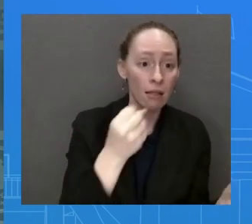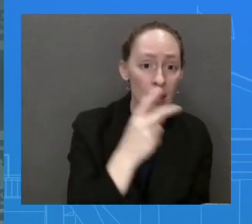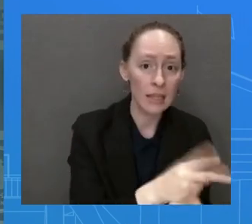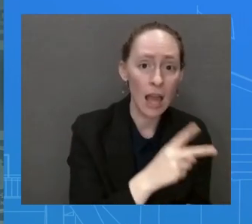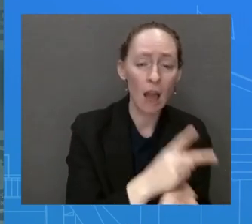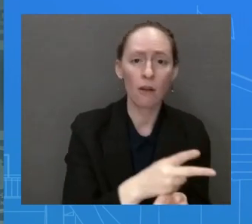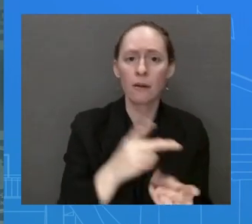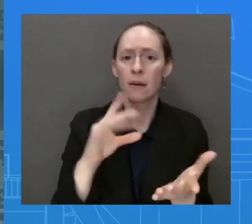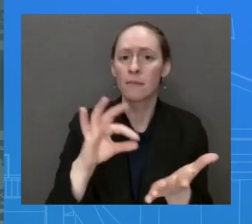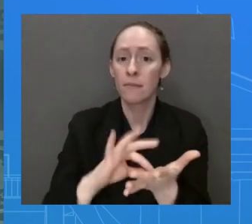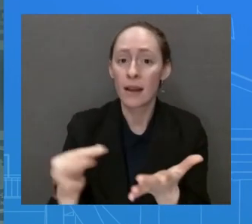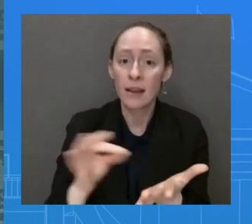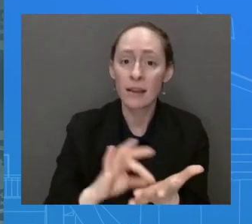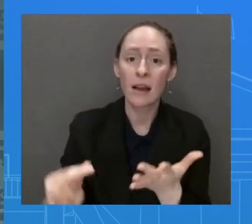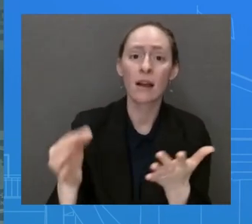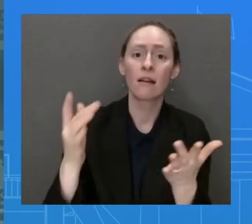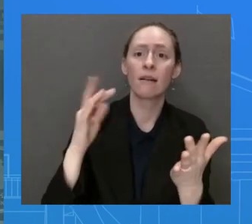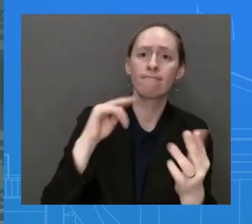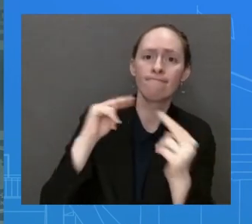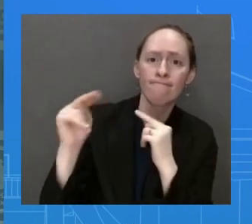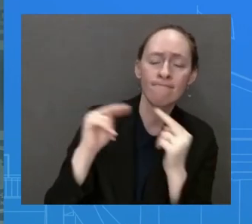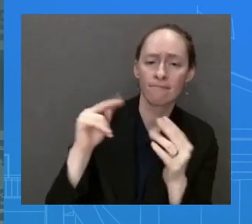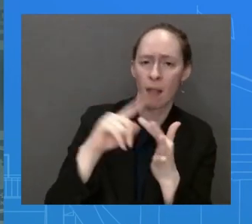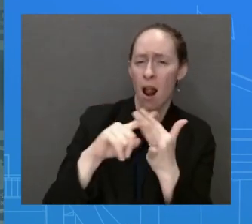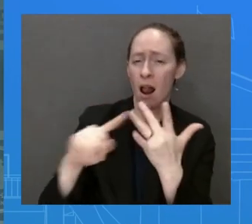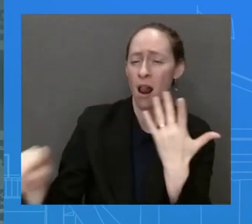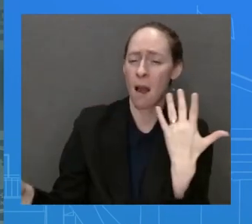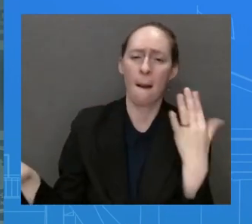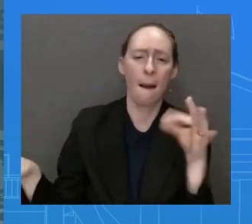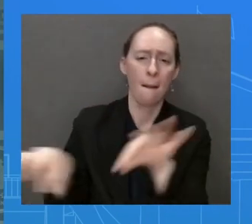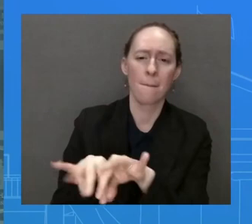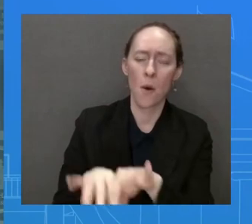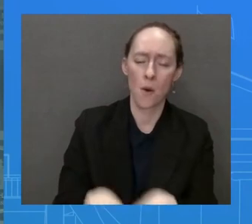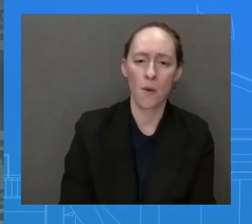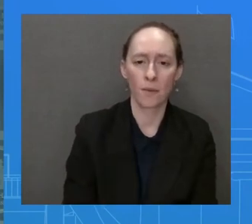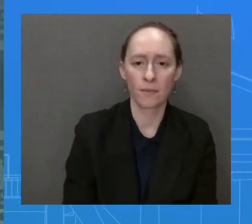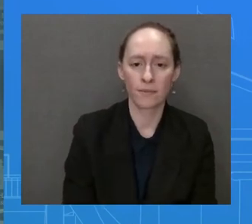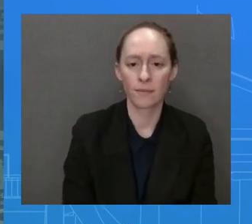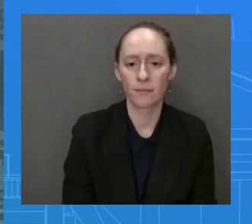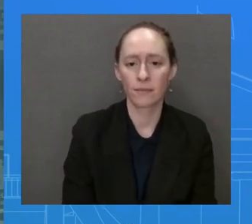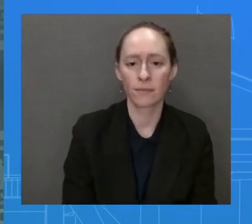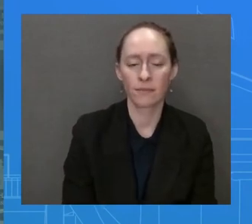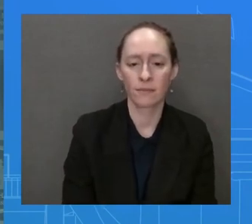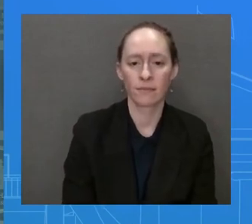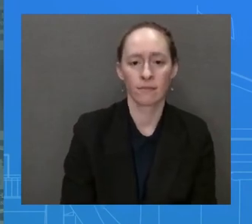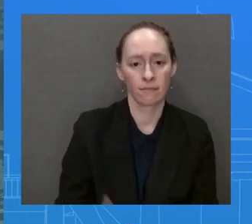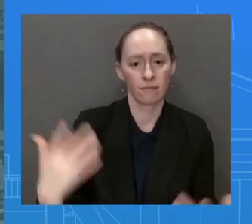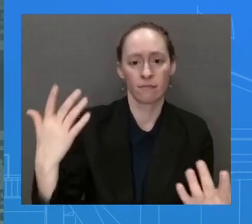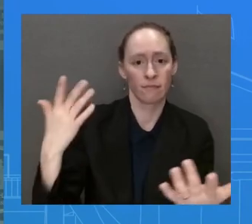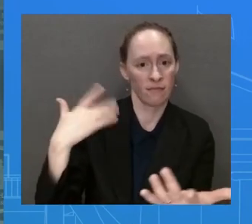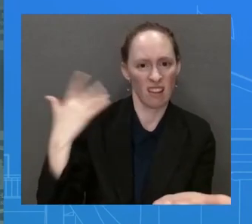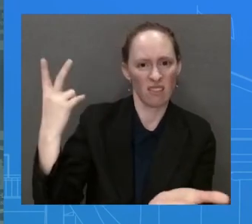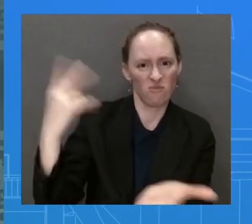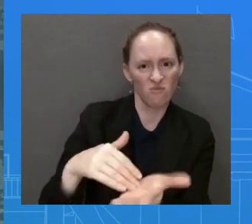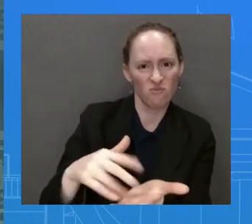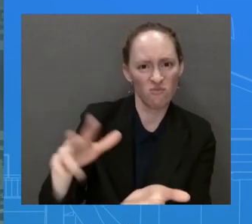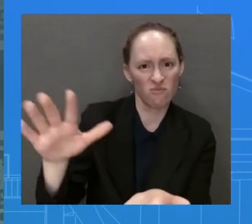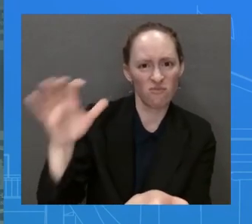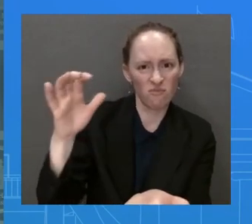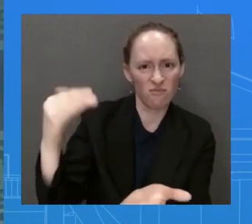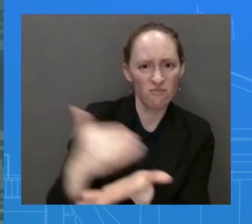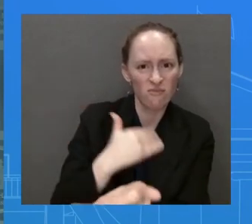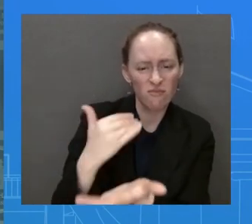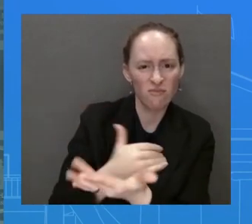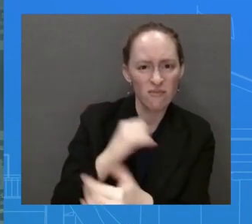we announced in Georgia, 2,500 jobs are going to be created because of the Inflation Reduction Act,